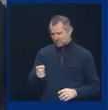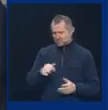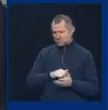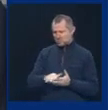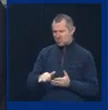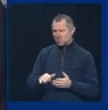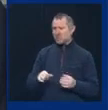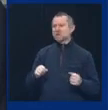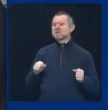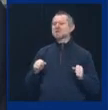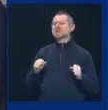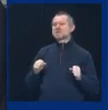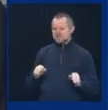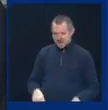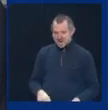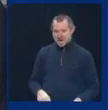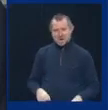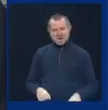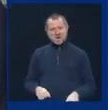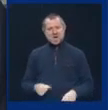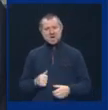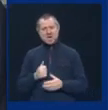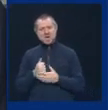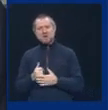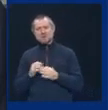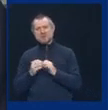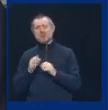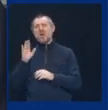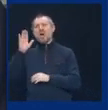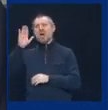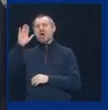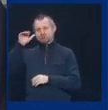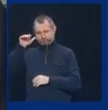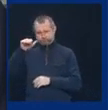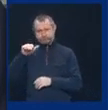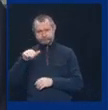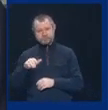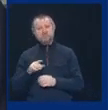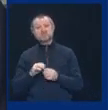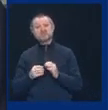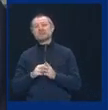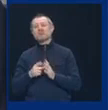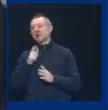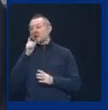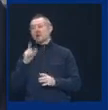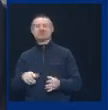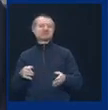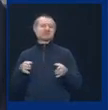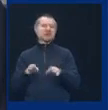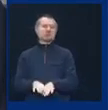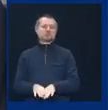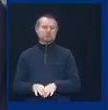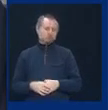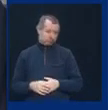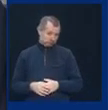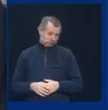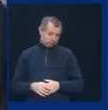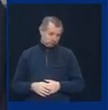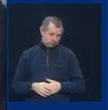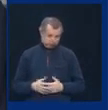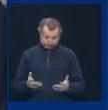the point where there is no shutdown and getting us to the point where we save